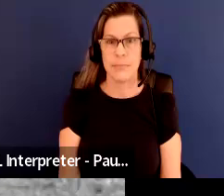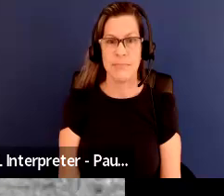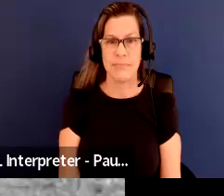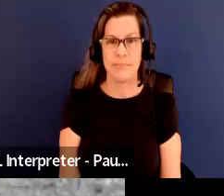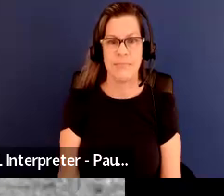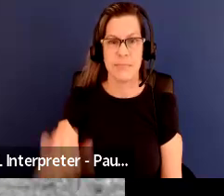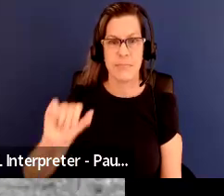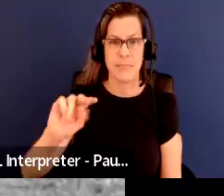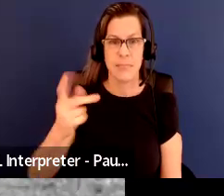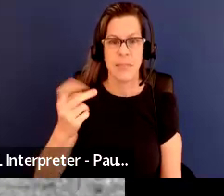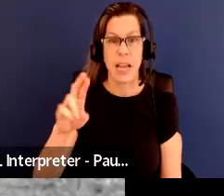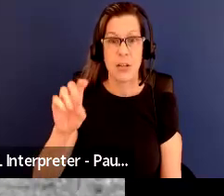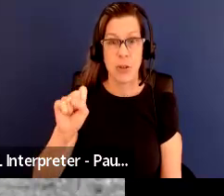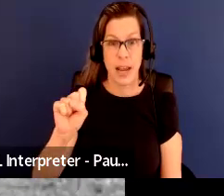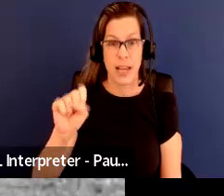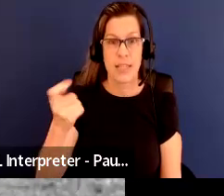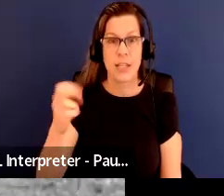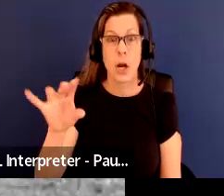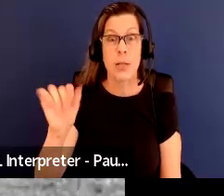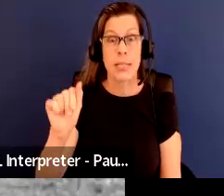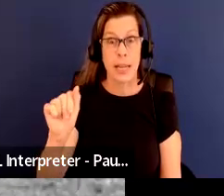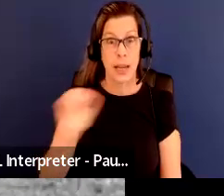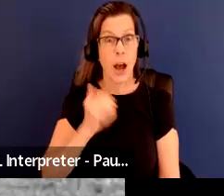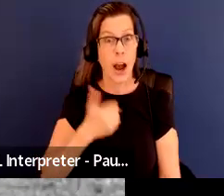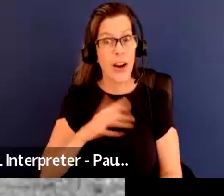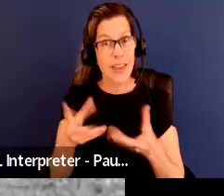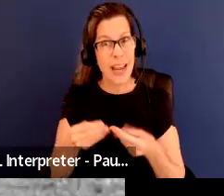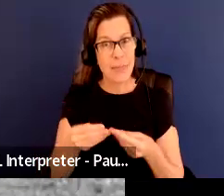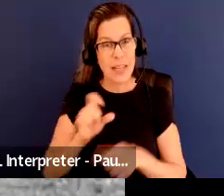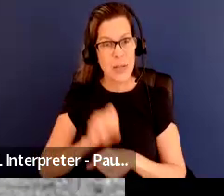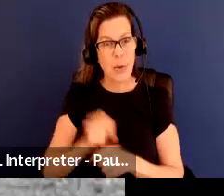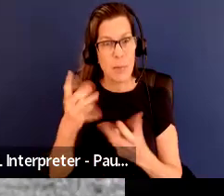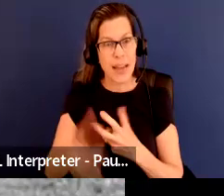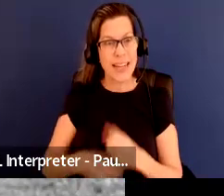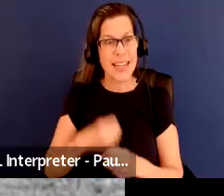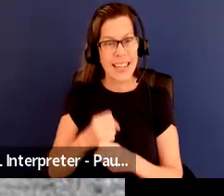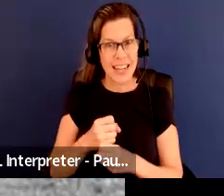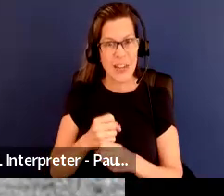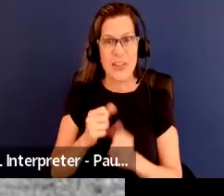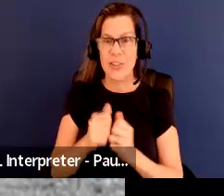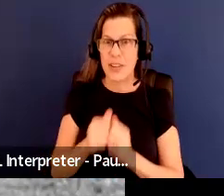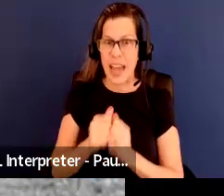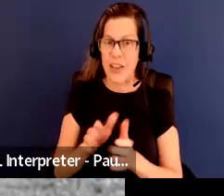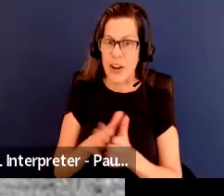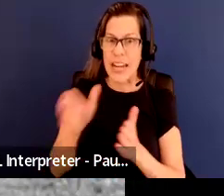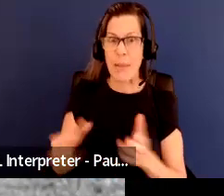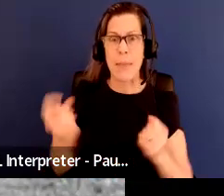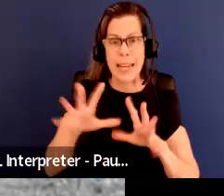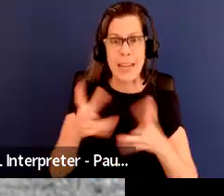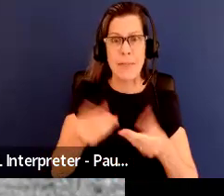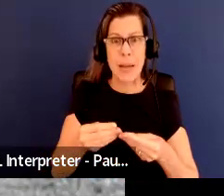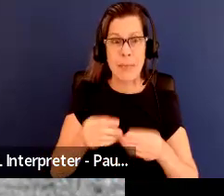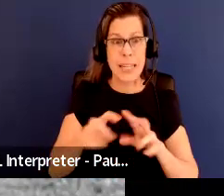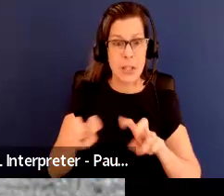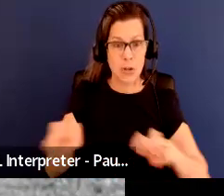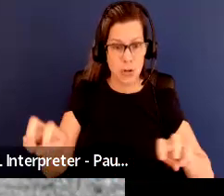Andres Garcia, neighbors, and our families worked many years together. Gonzalez, yes, there are many families that traveled and worked